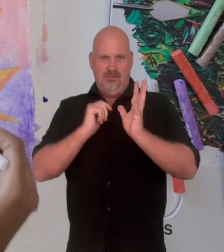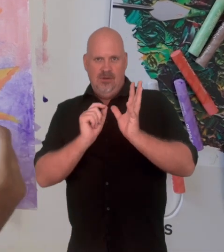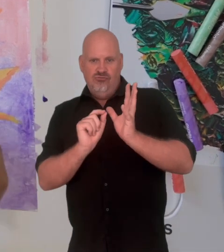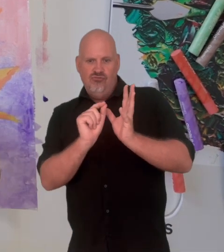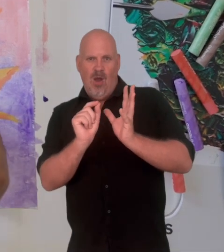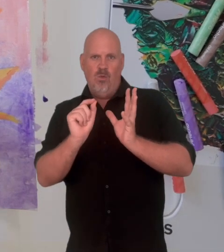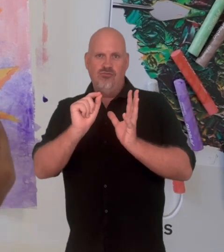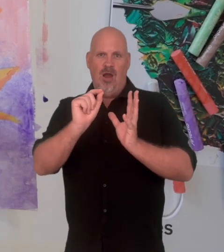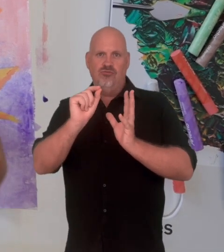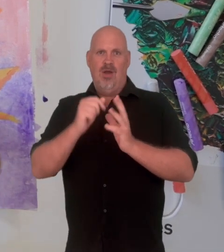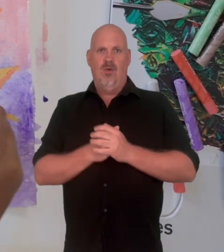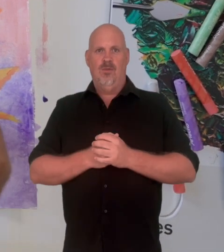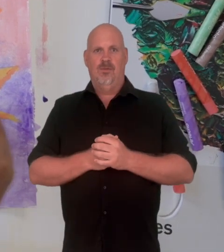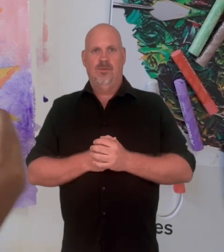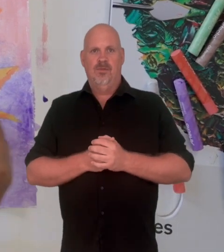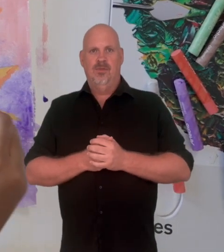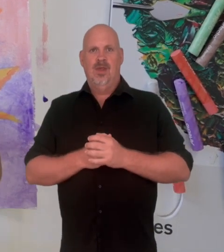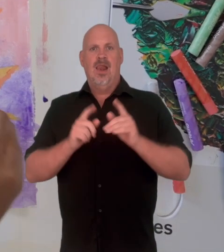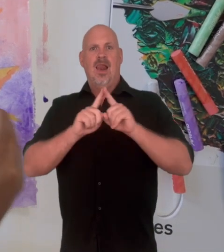and just give it like a border.